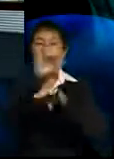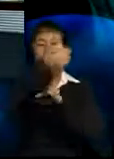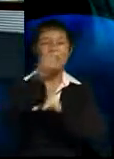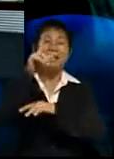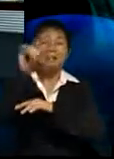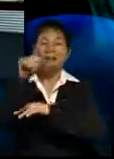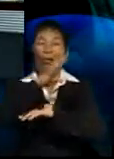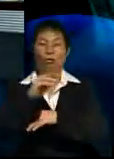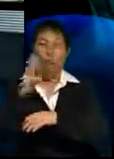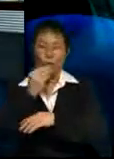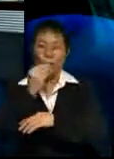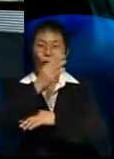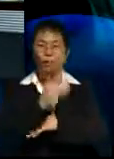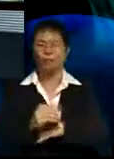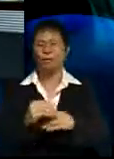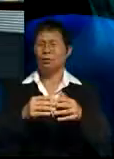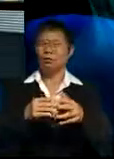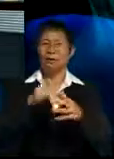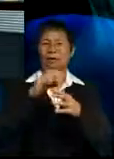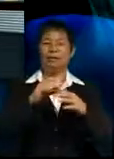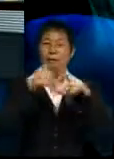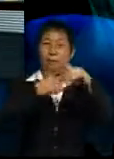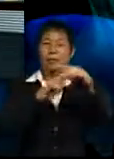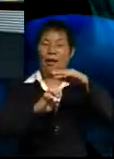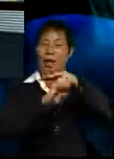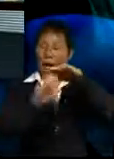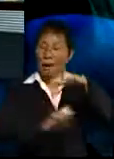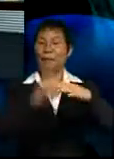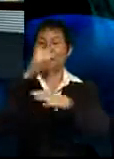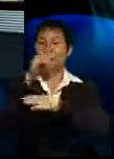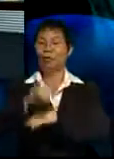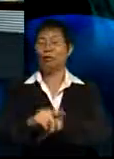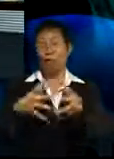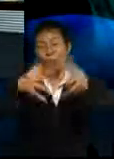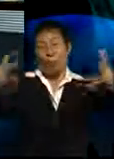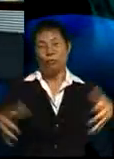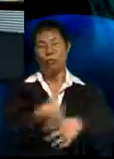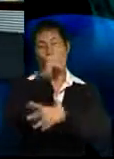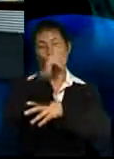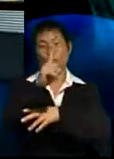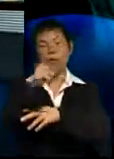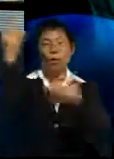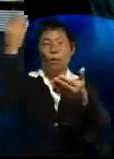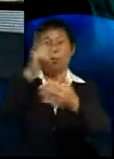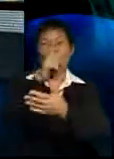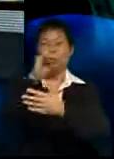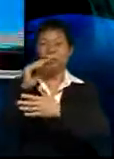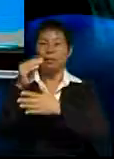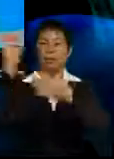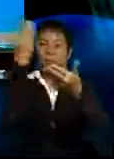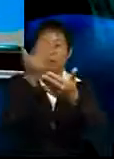alimentary canal daily. So much, right? But only 1 liter or less reaches the large